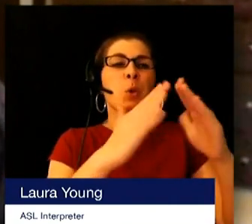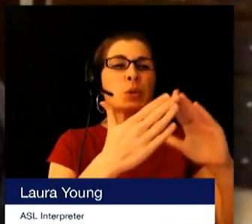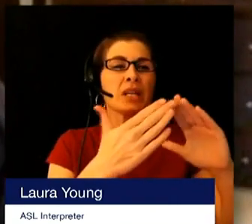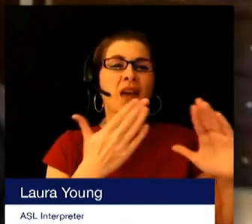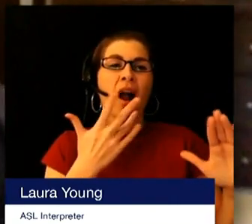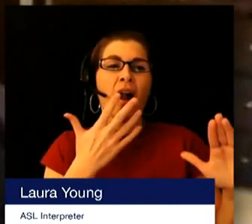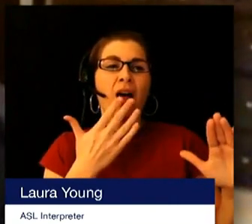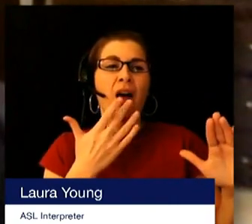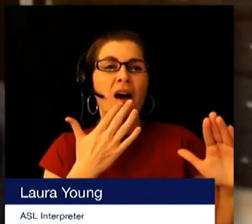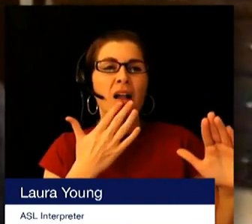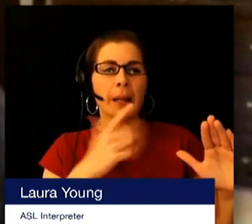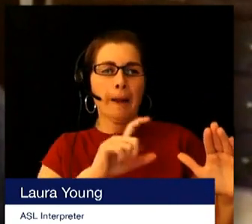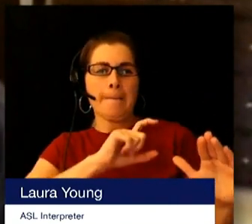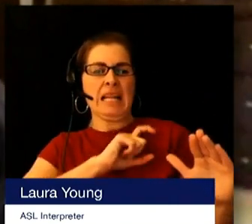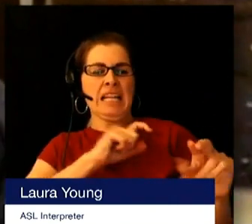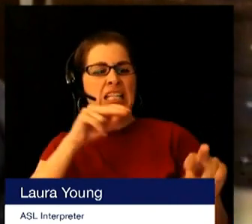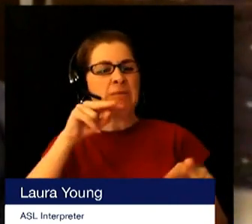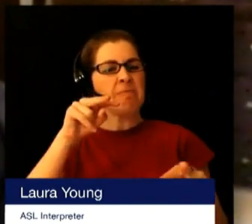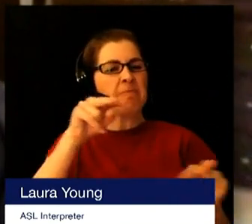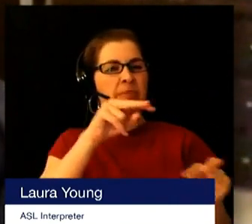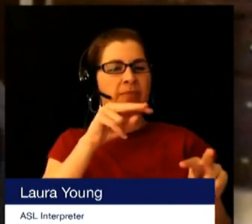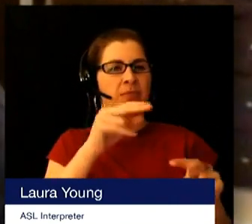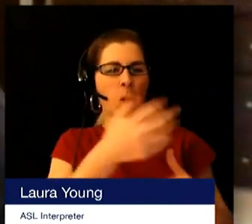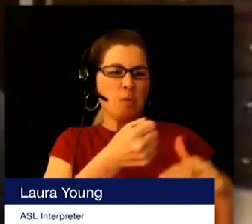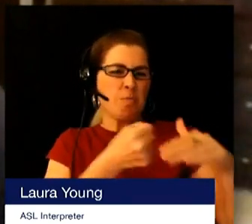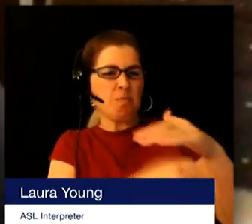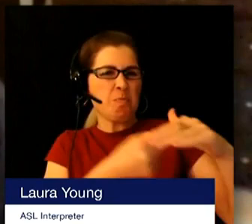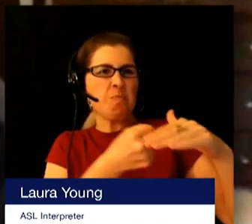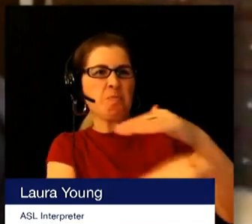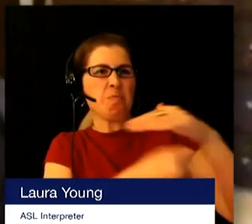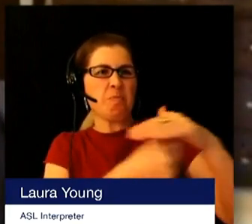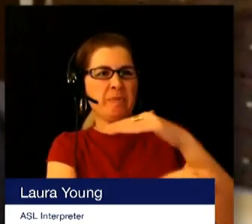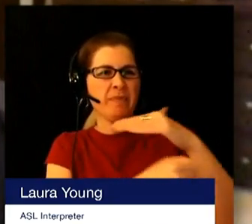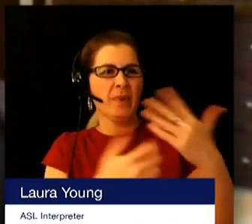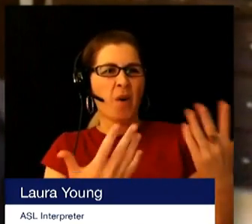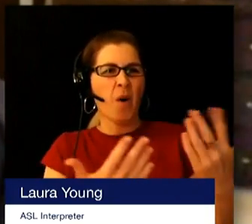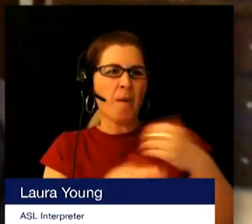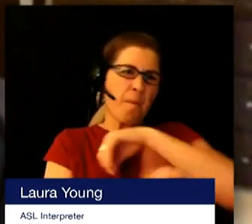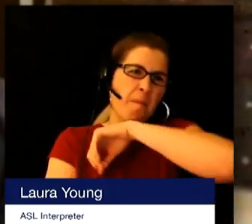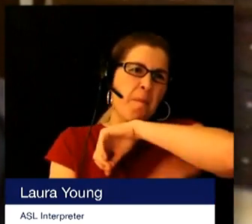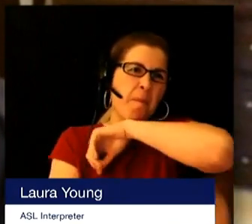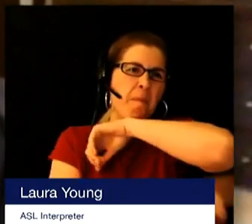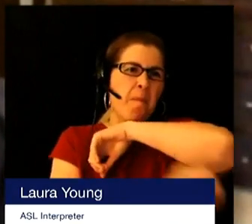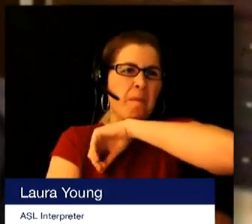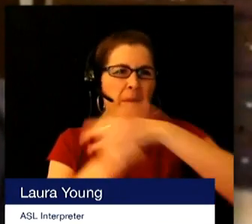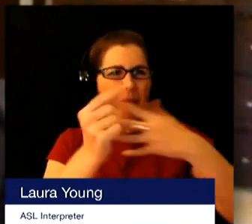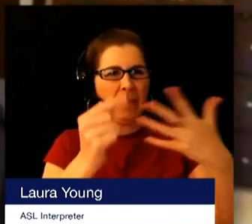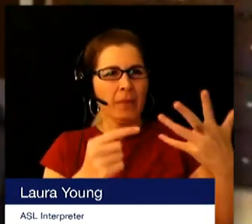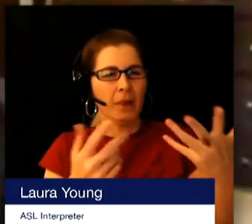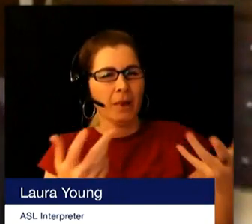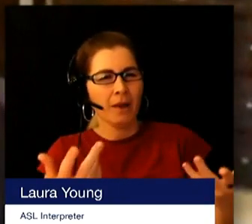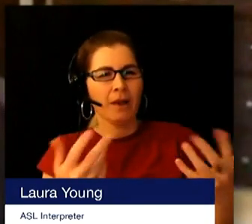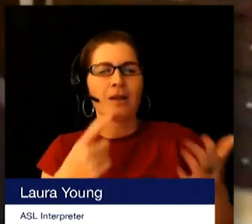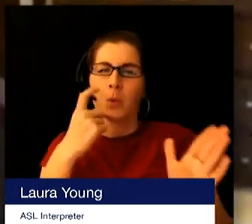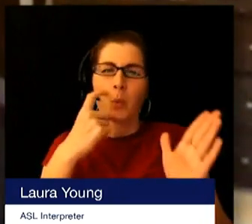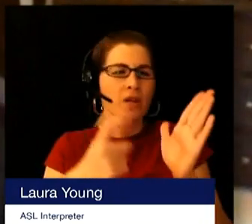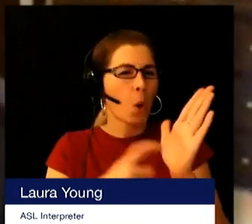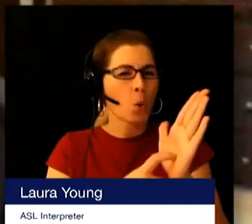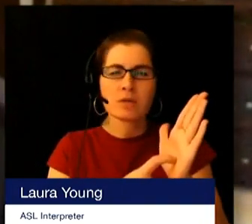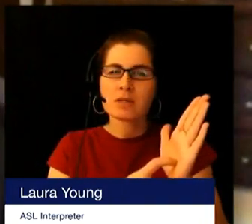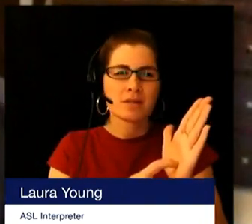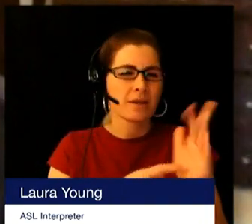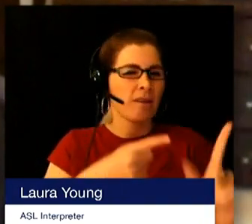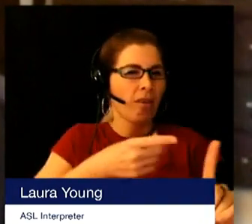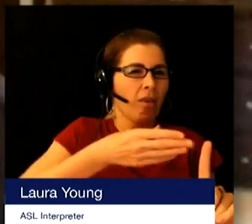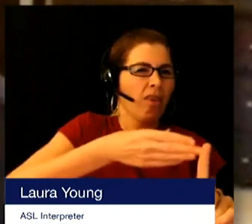be policed the way they are, to be prosecuted the way they are, to be sentenced the way they are. And we see racial disparities at every point in